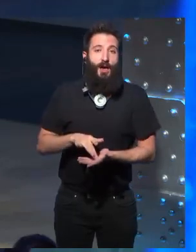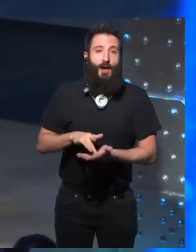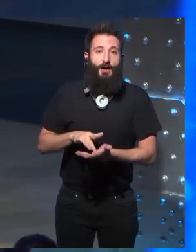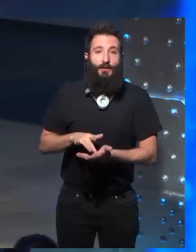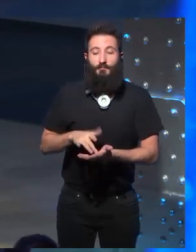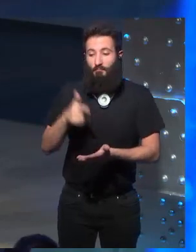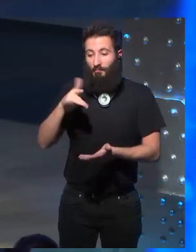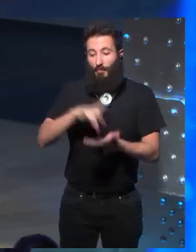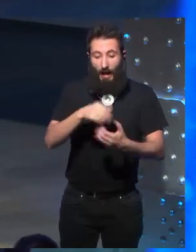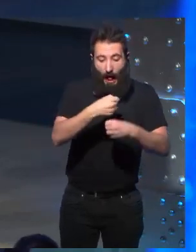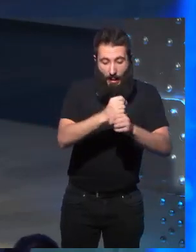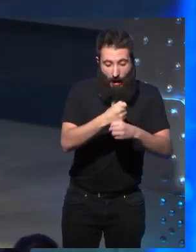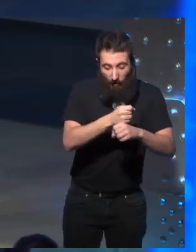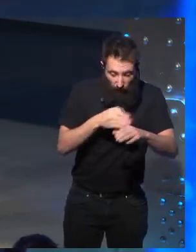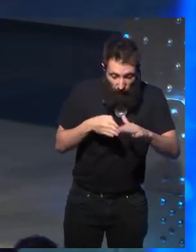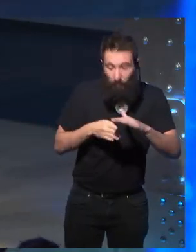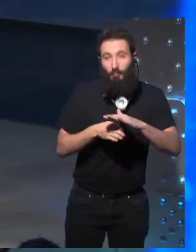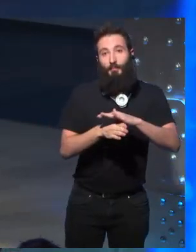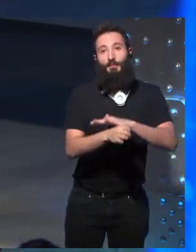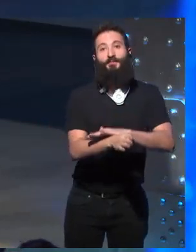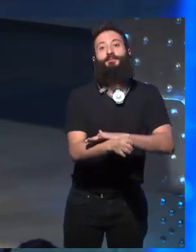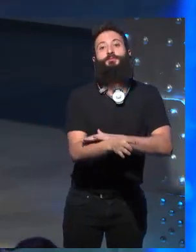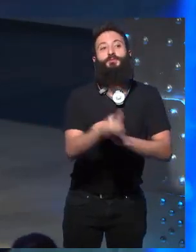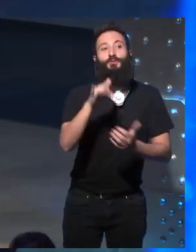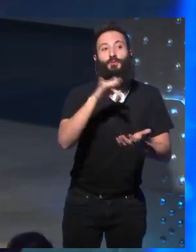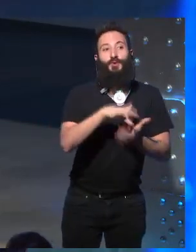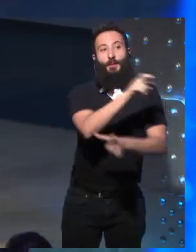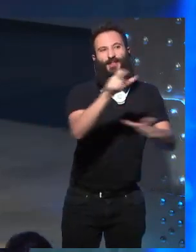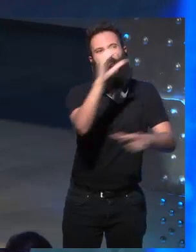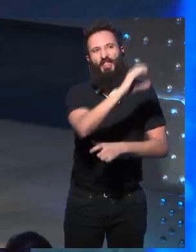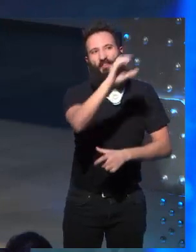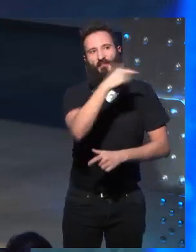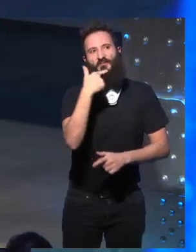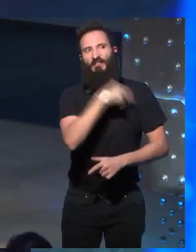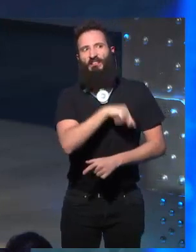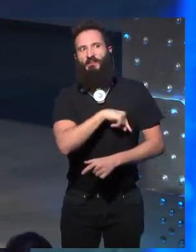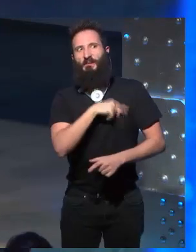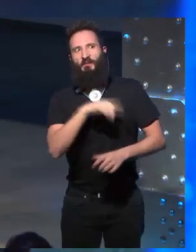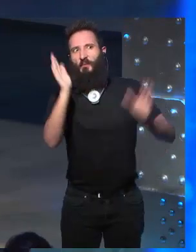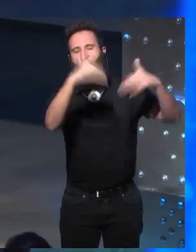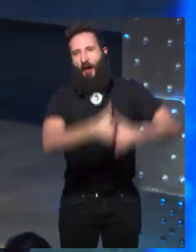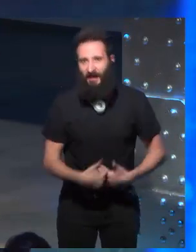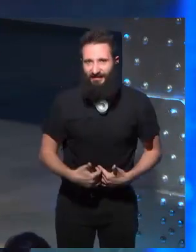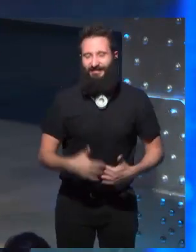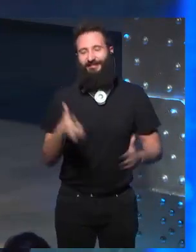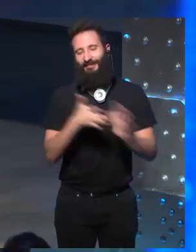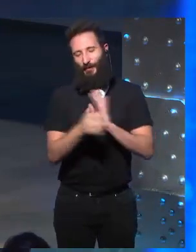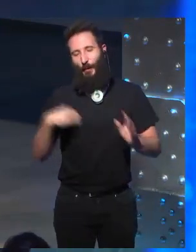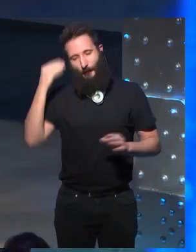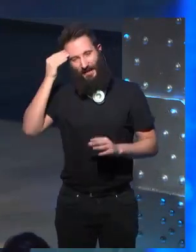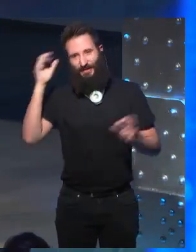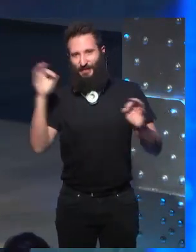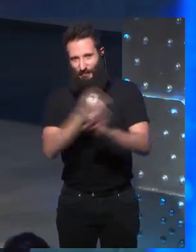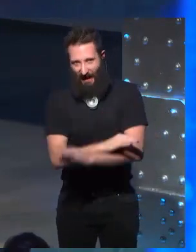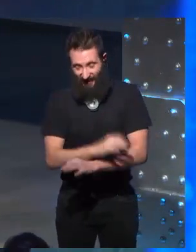discover that scientists have no feelings at all. But I think that's wrong. That's not true. There are people like everybody else. How